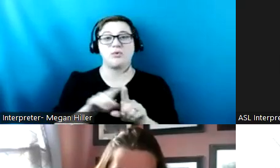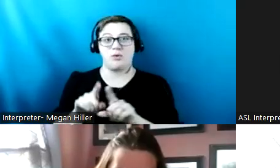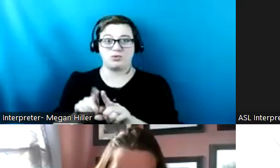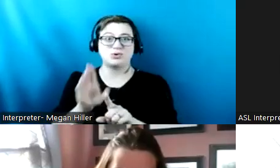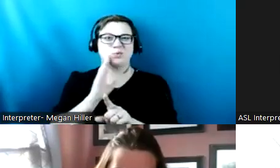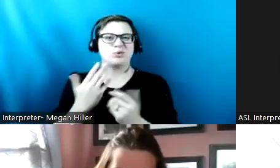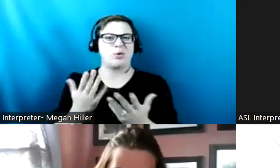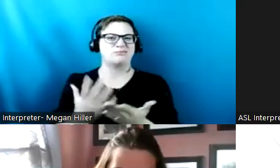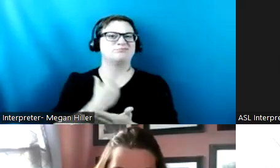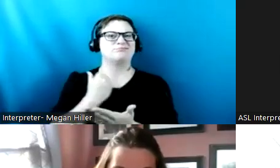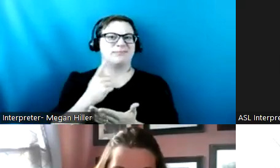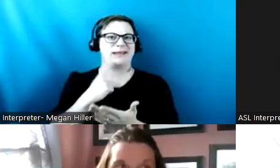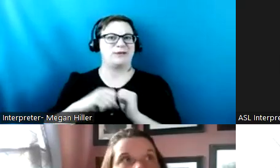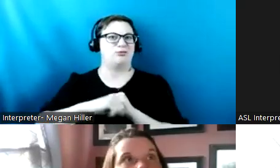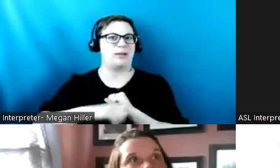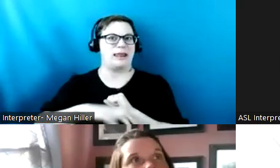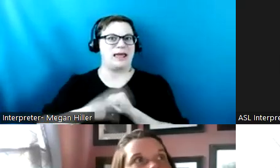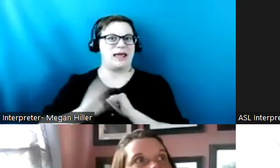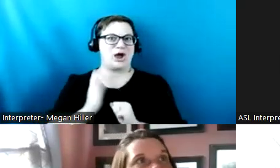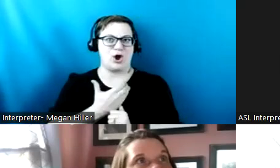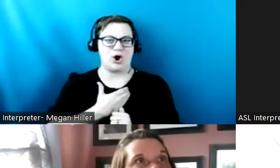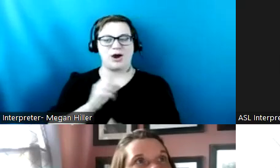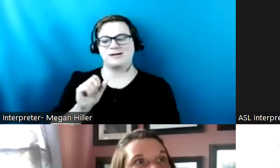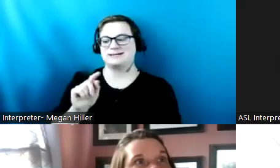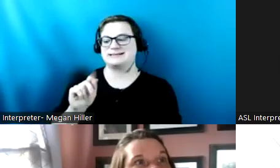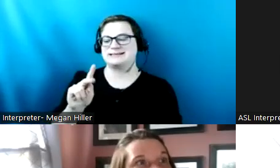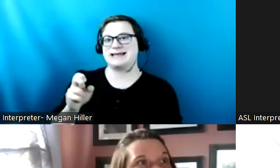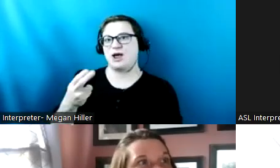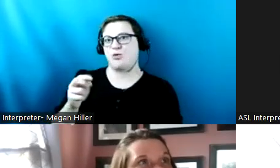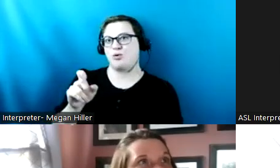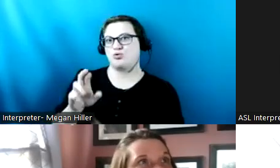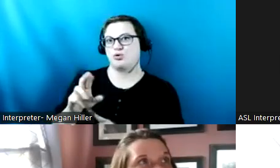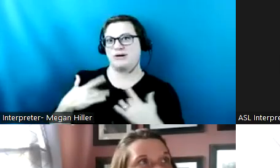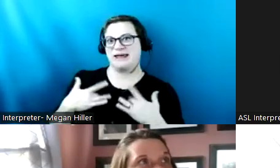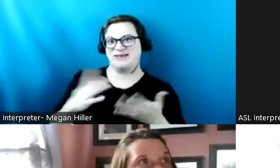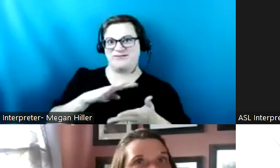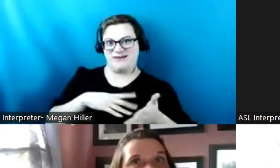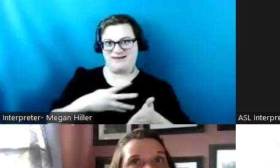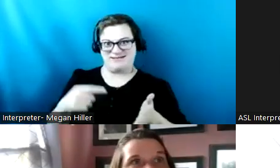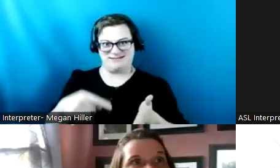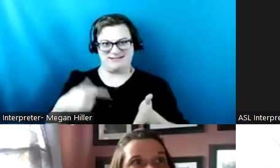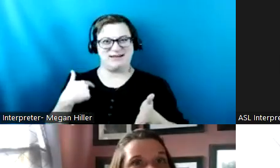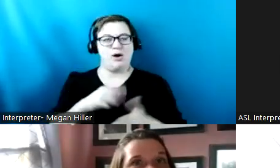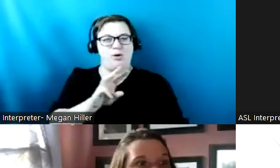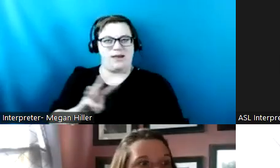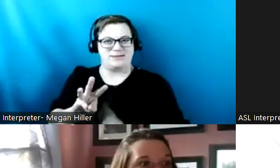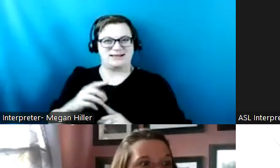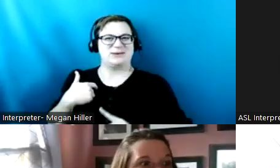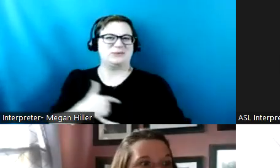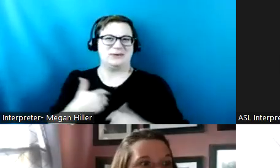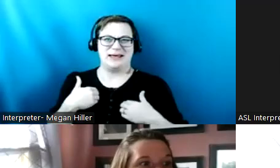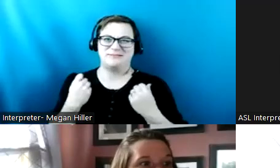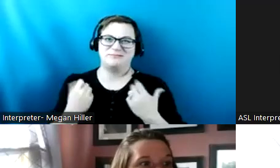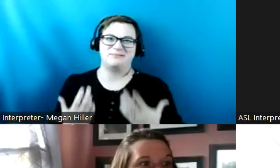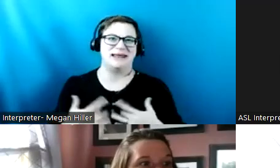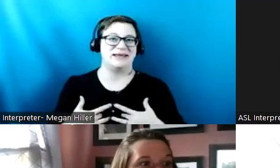now to plug the stakeholder event calendar on our webpage. We have a number of additional events if you want to